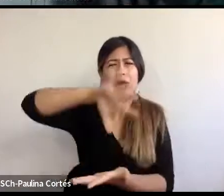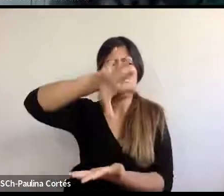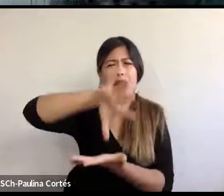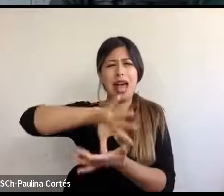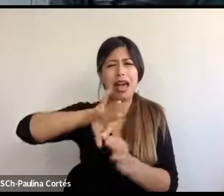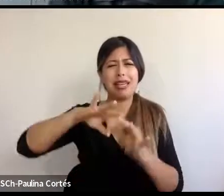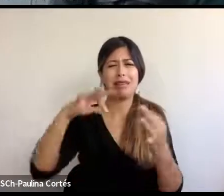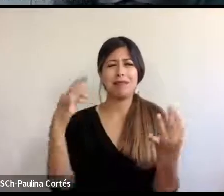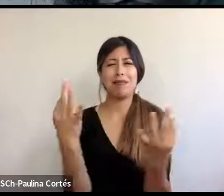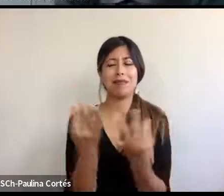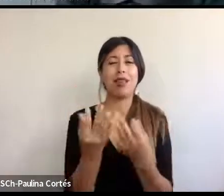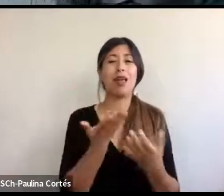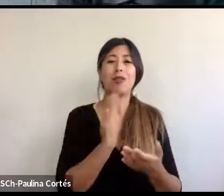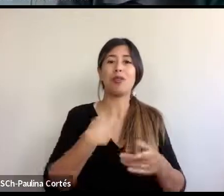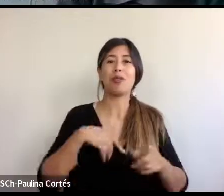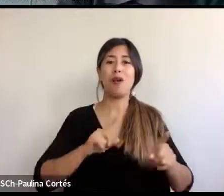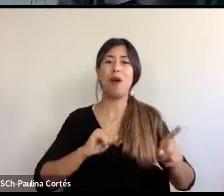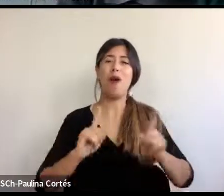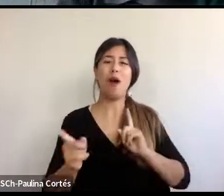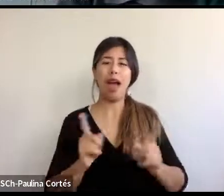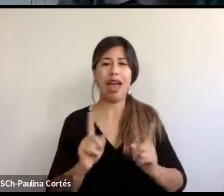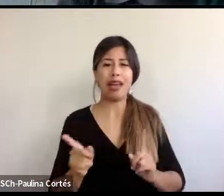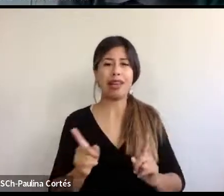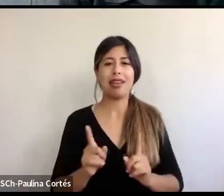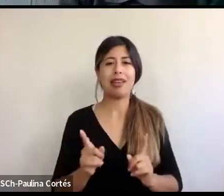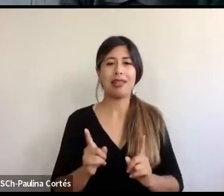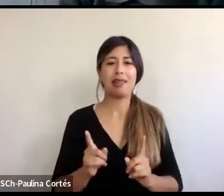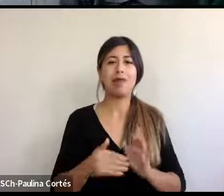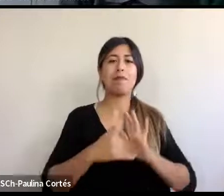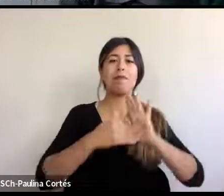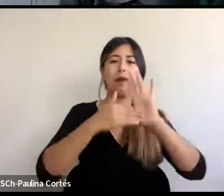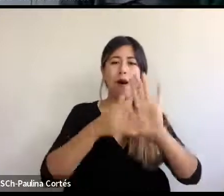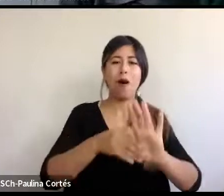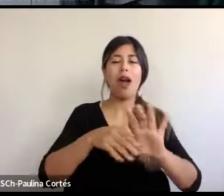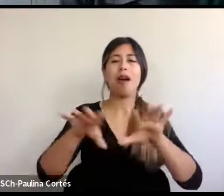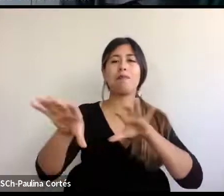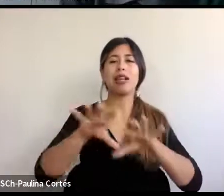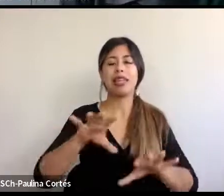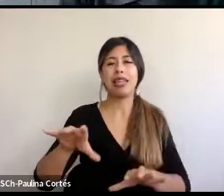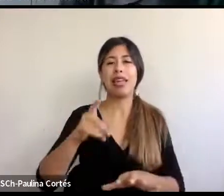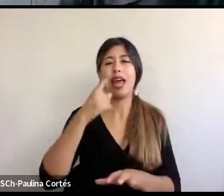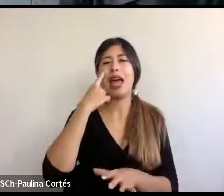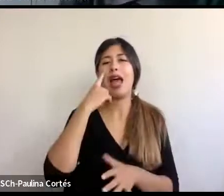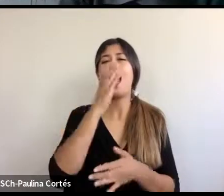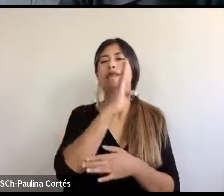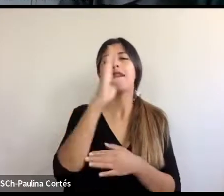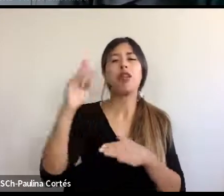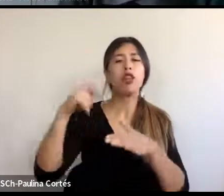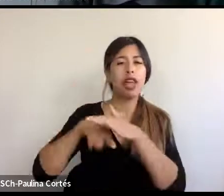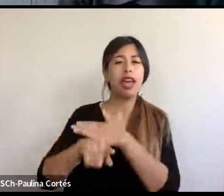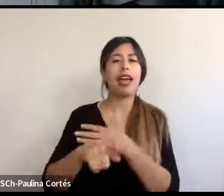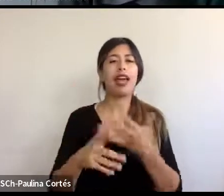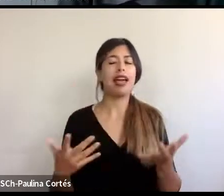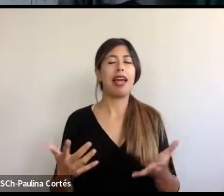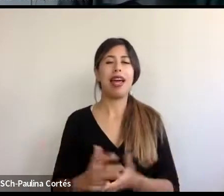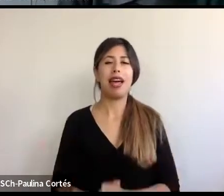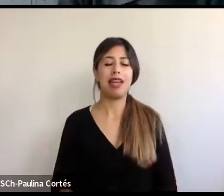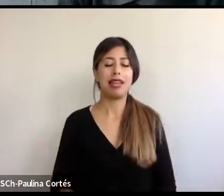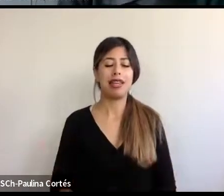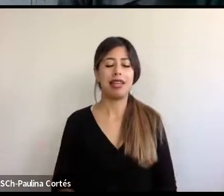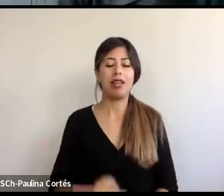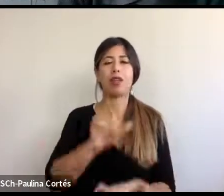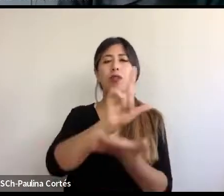screenings, for example, in libraries, in cafes, and all these kind of or site-specific places. So this